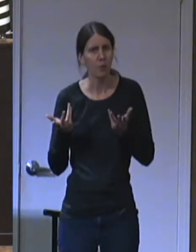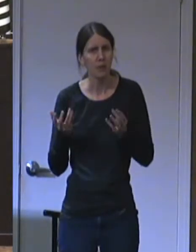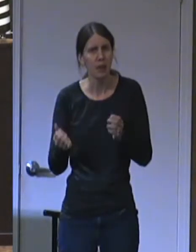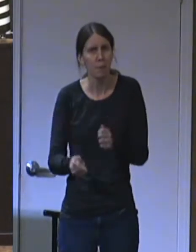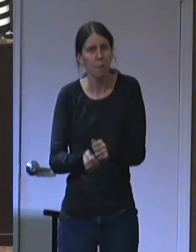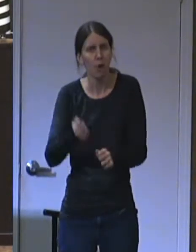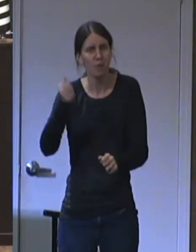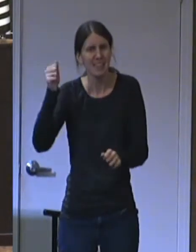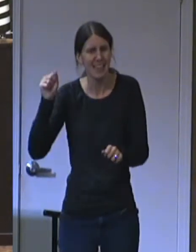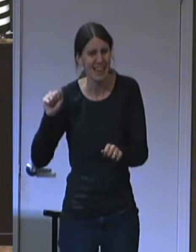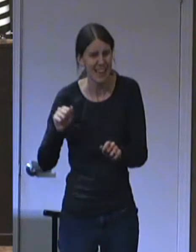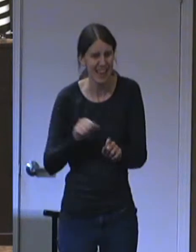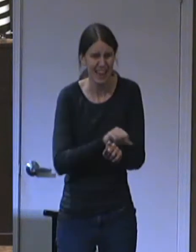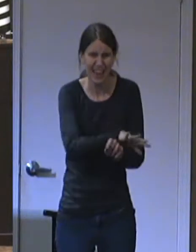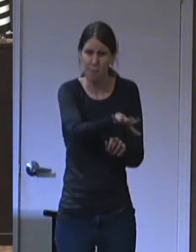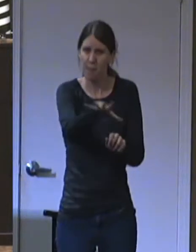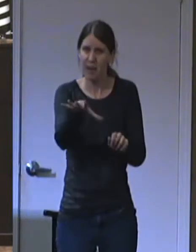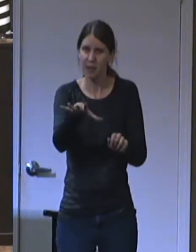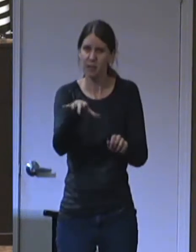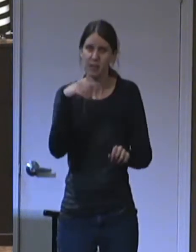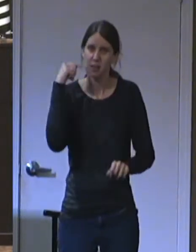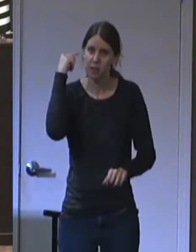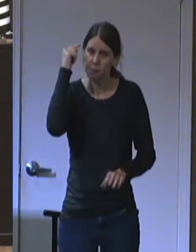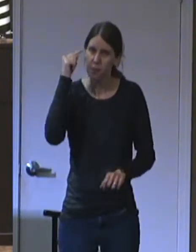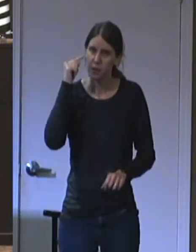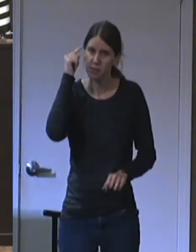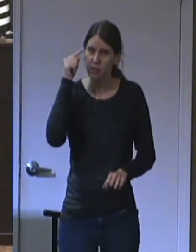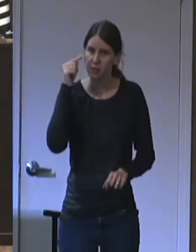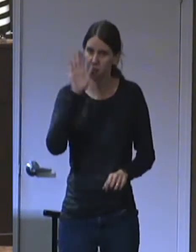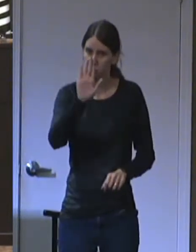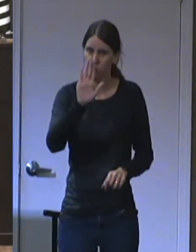impact to your mindset?